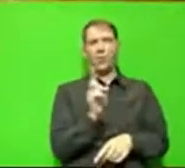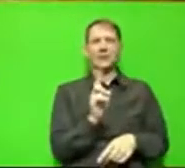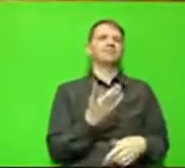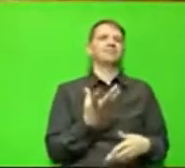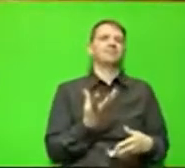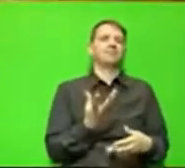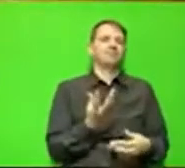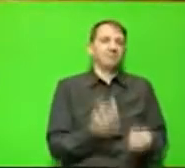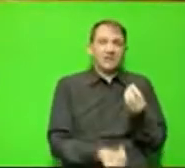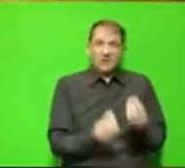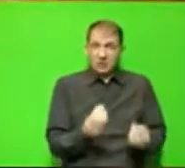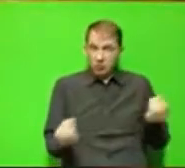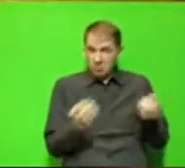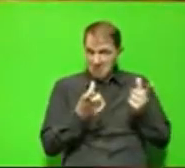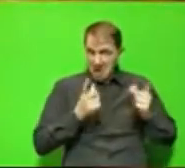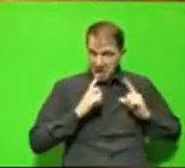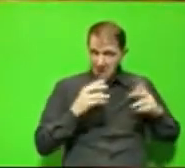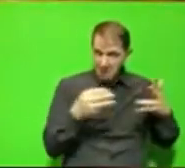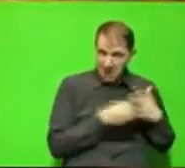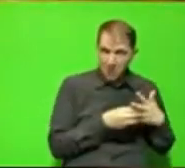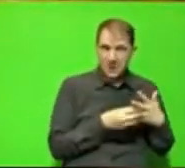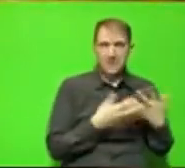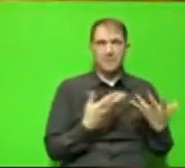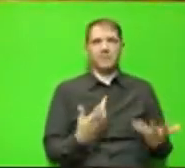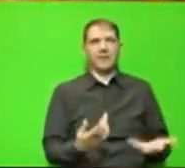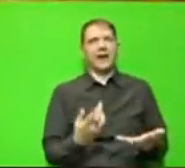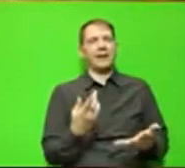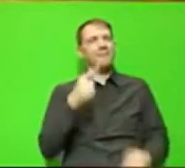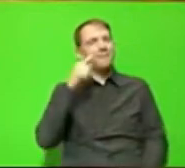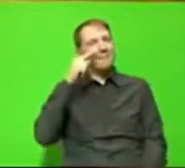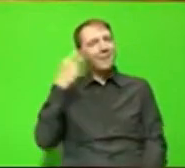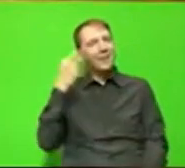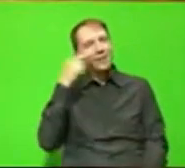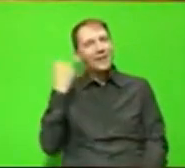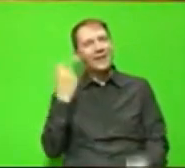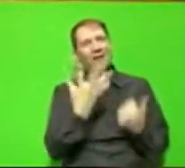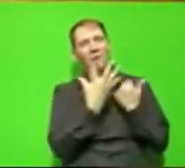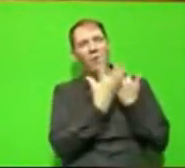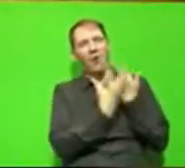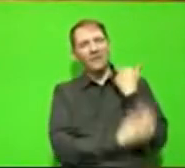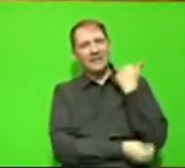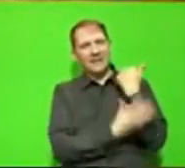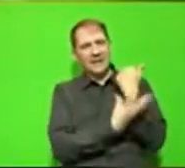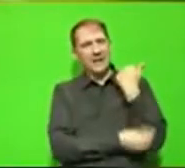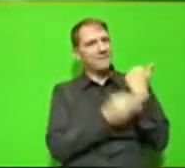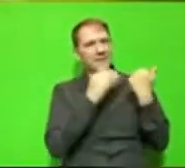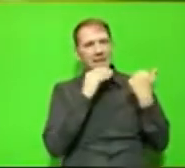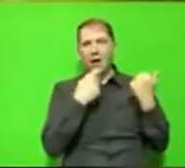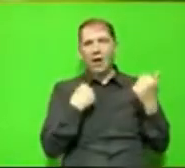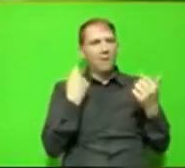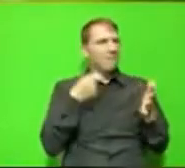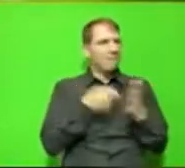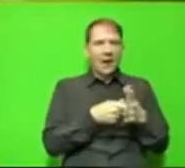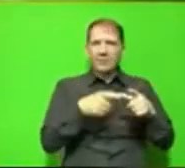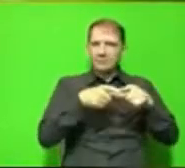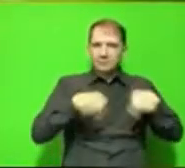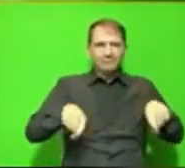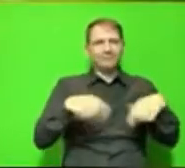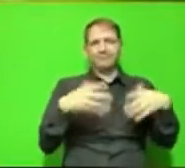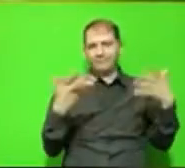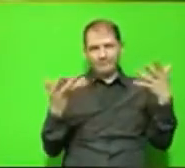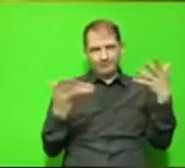poverty. Fourth, today is also a call to action to protect women and girls in conflict